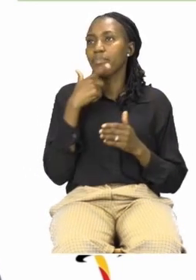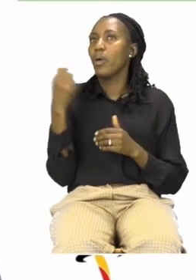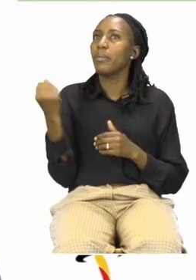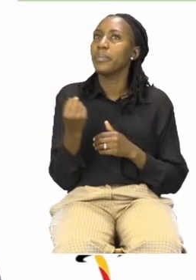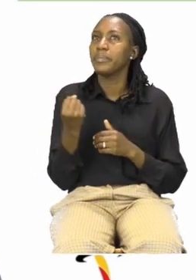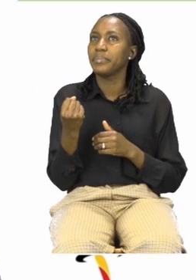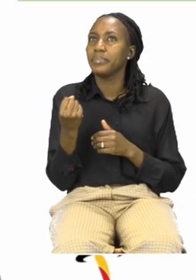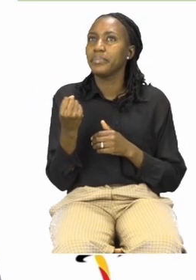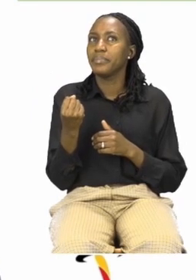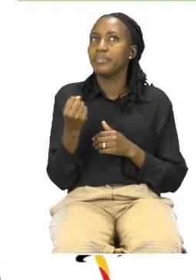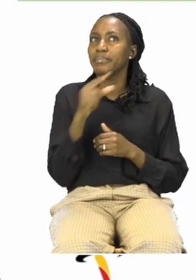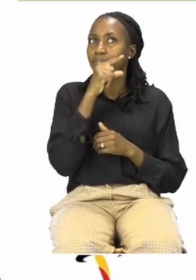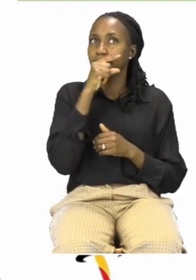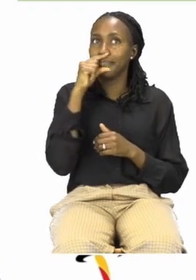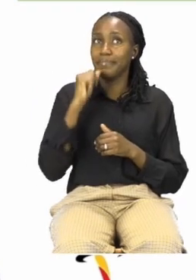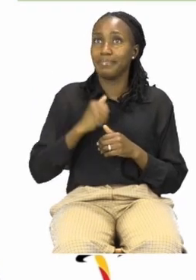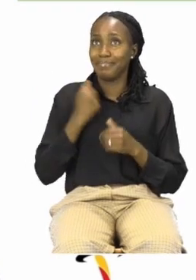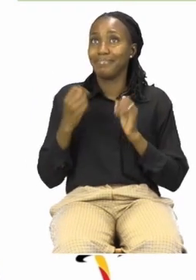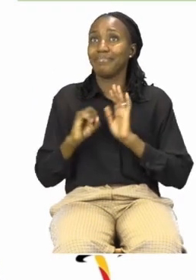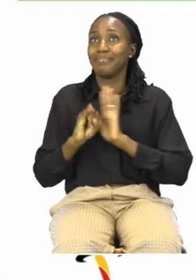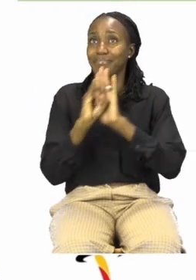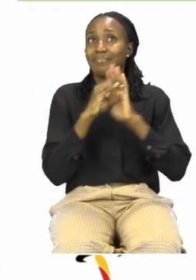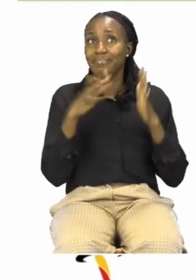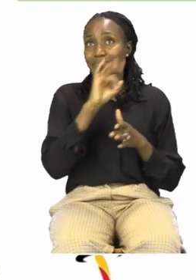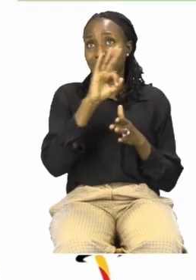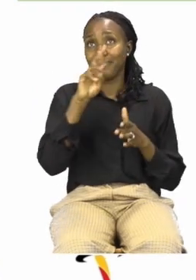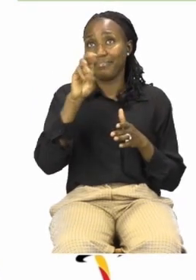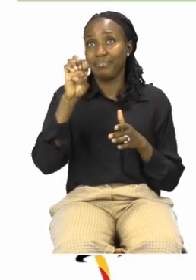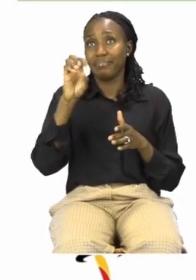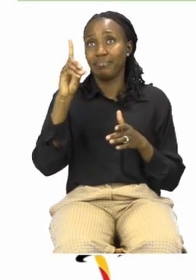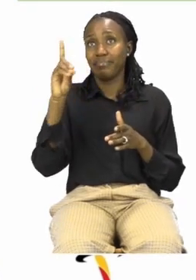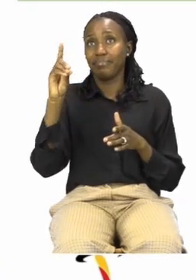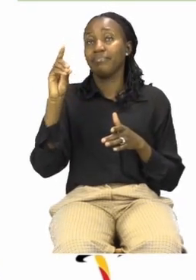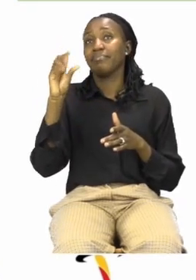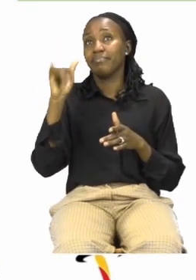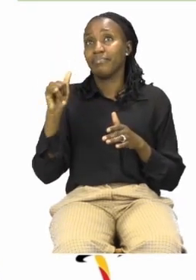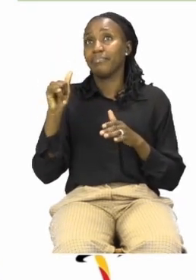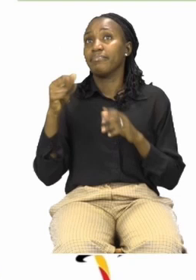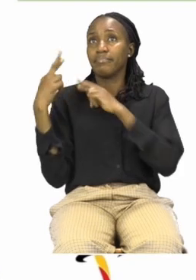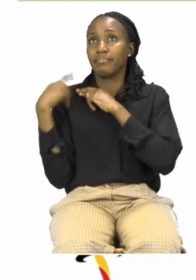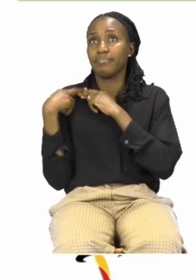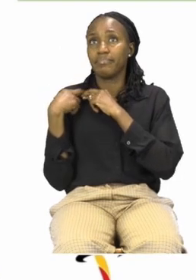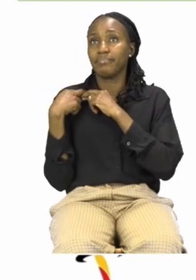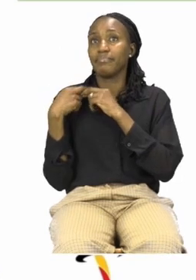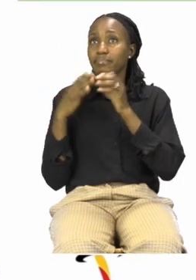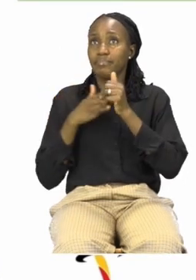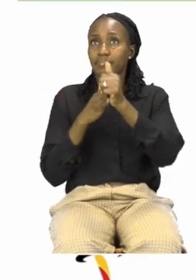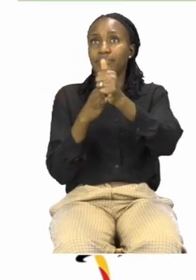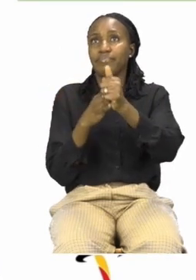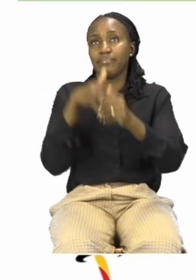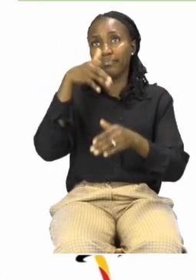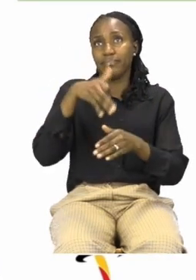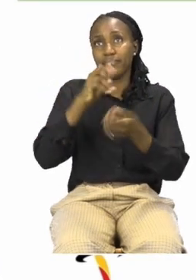much. My name has been introduced, Freddy Mwiya, heading the Namibian Sports Commission. Very much happy that at least I can have this opportunity